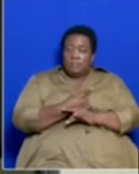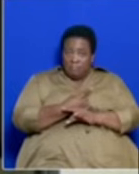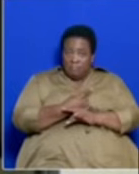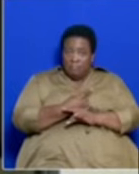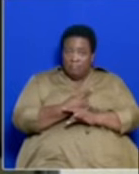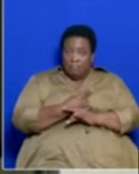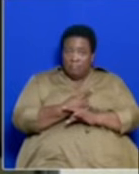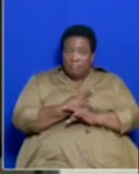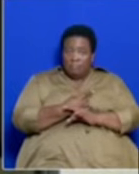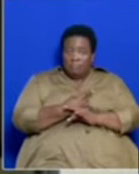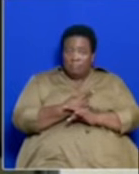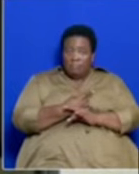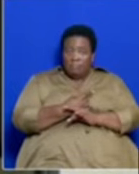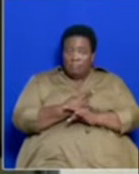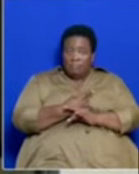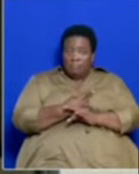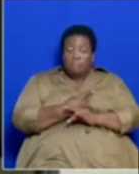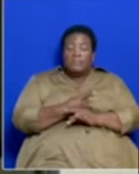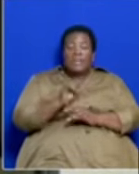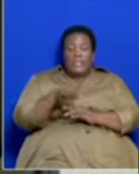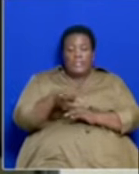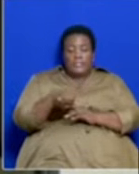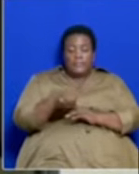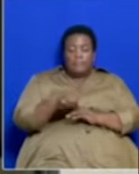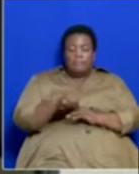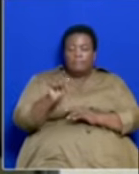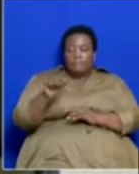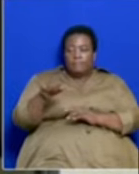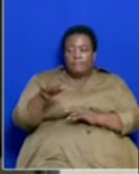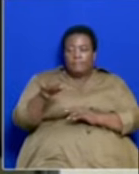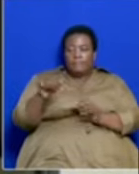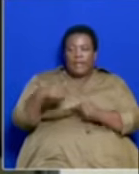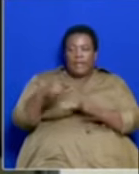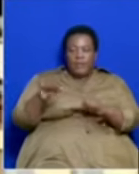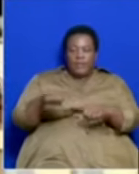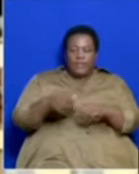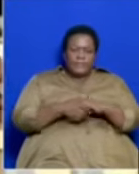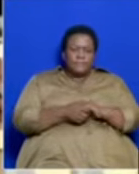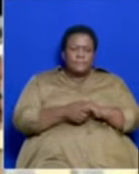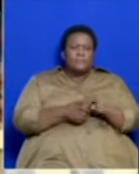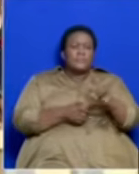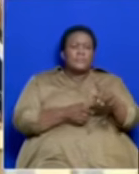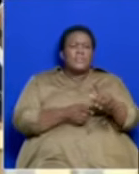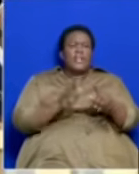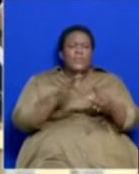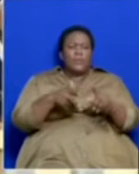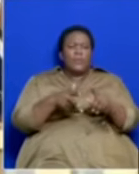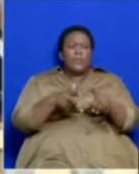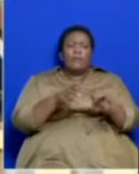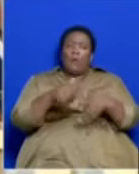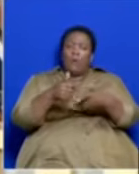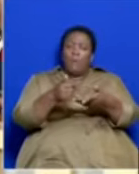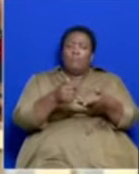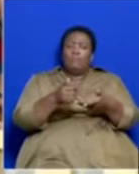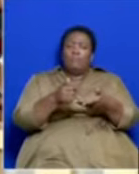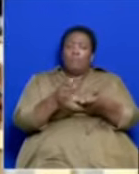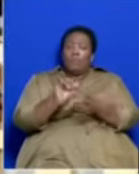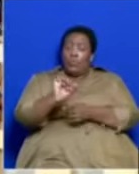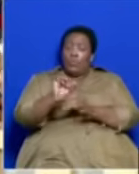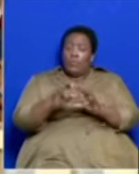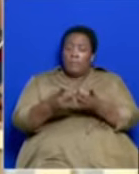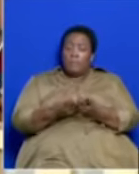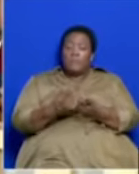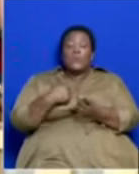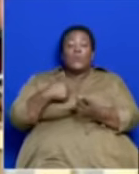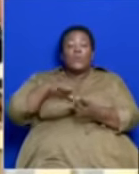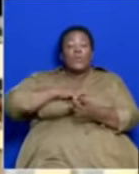Yes, I agree. And it will be fruitful. Yeah, and we are not blaming you. We are not blaming, as